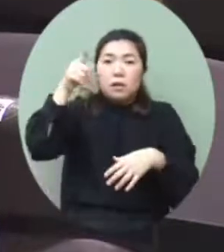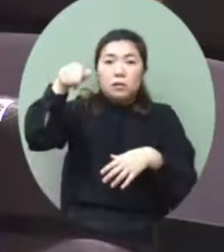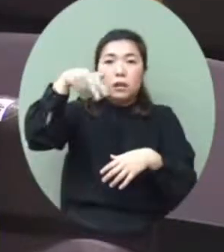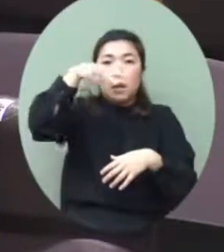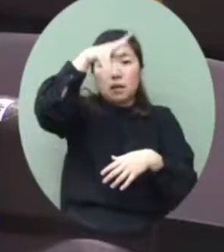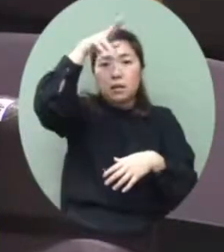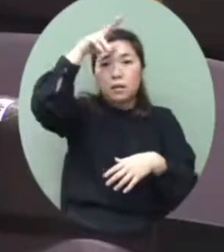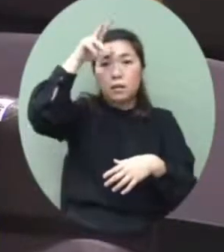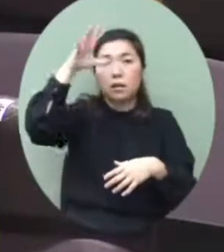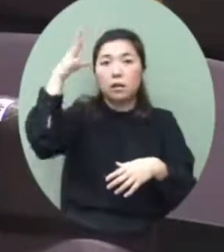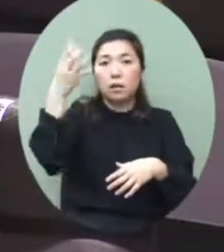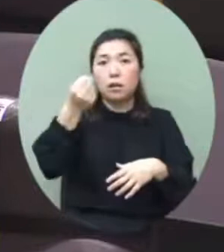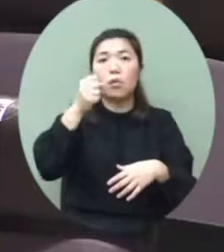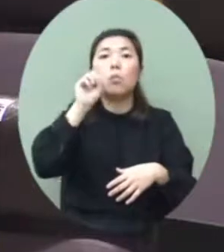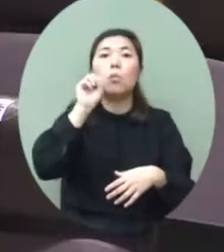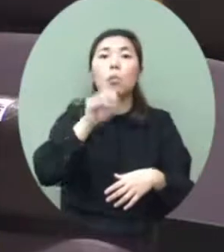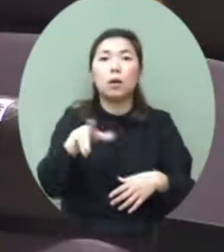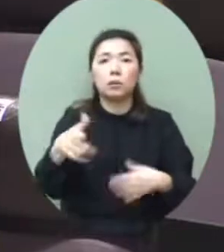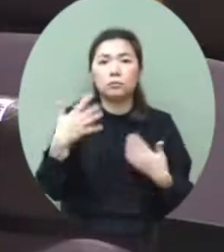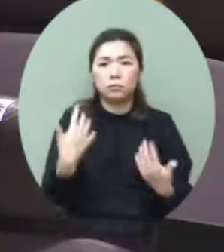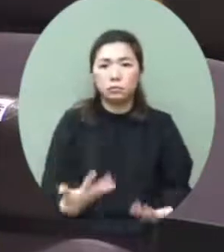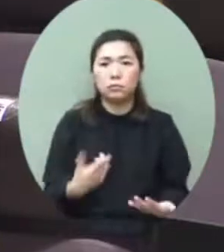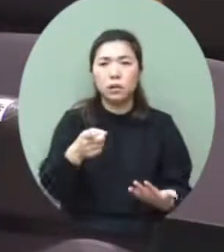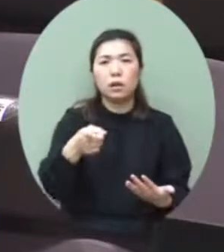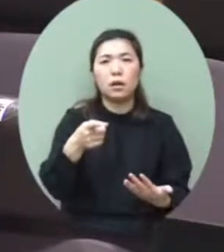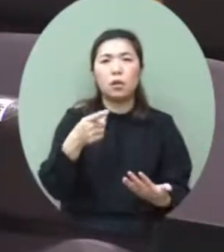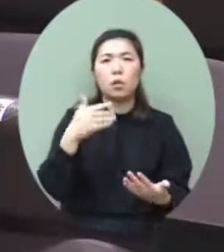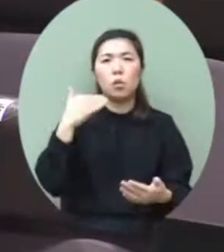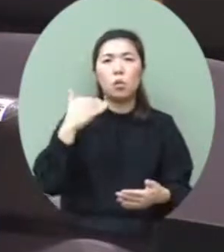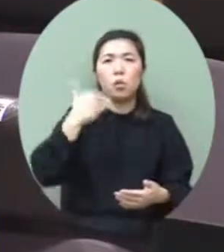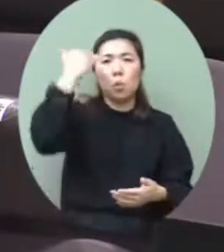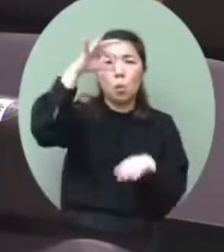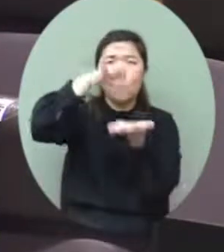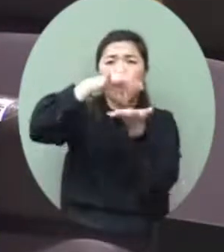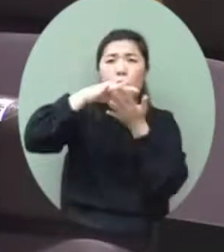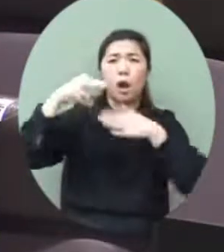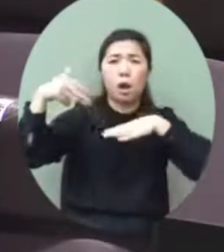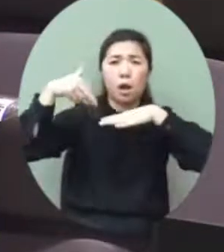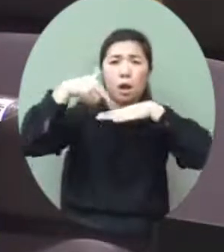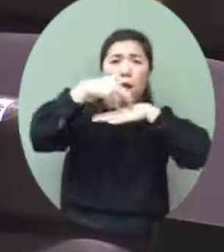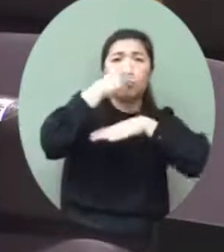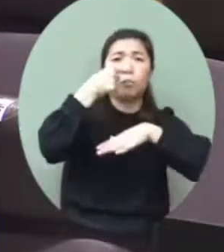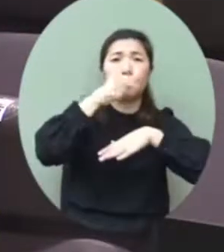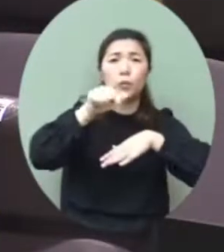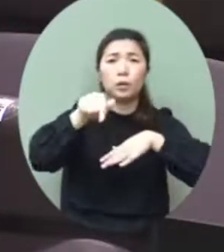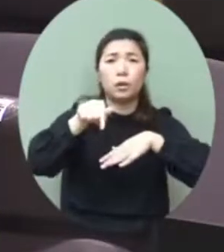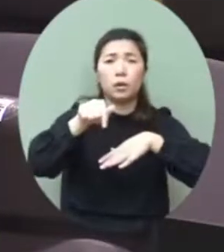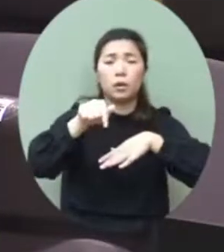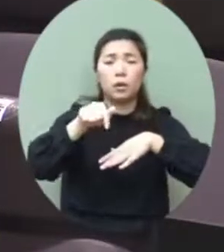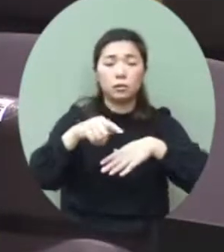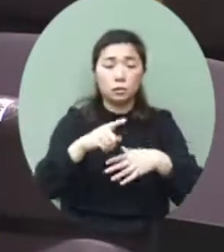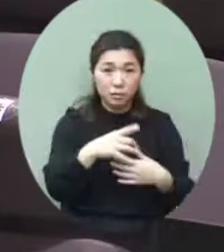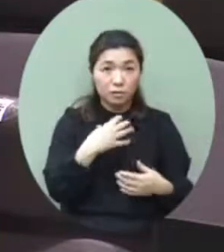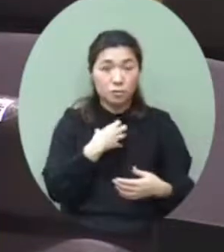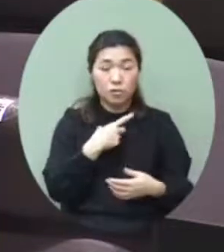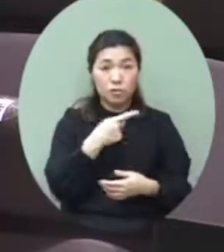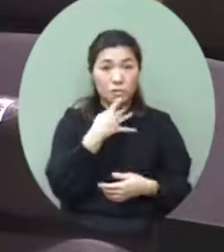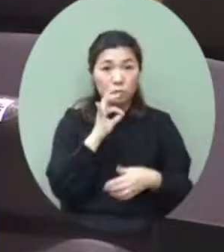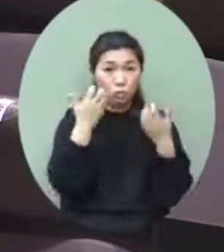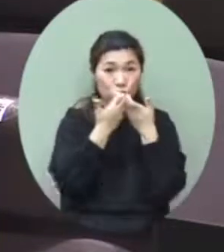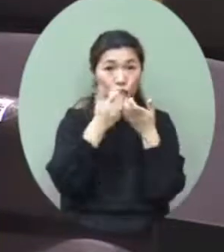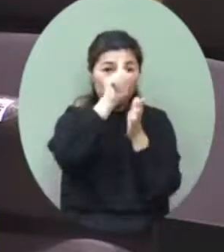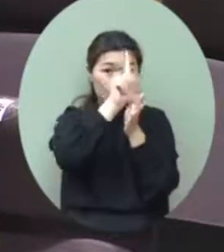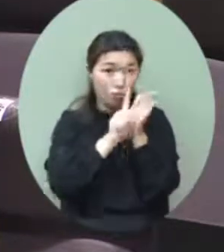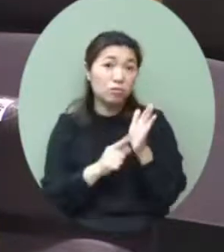And if so, whether you will reinstate the measures that like contact tracing or compulsory isolation for all